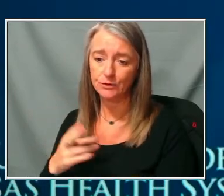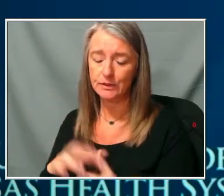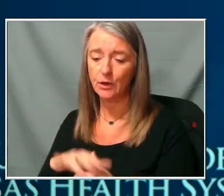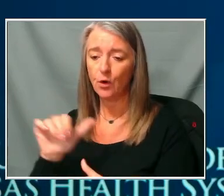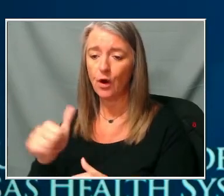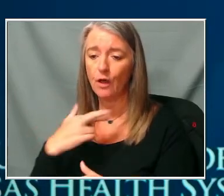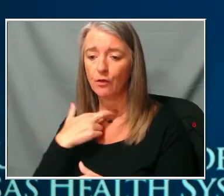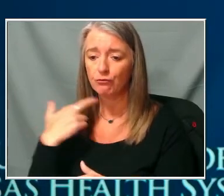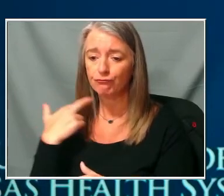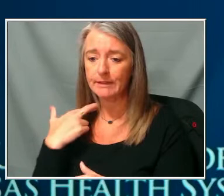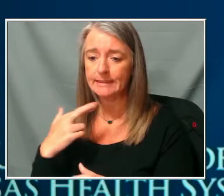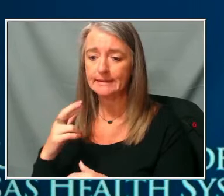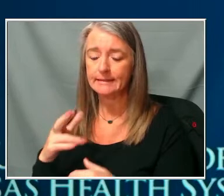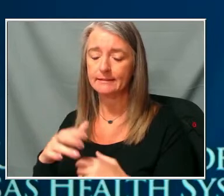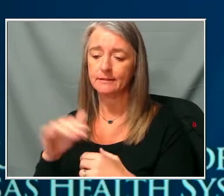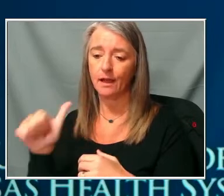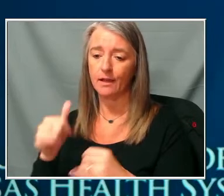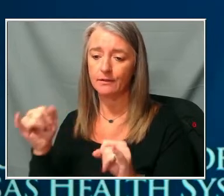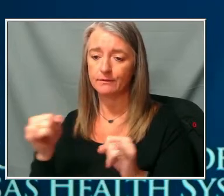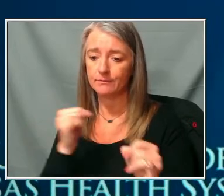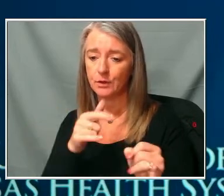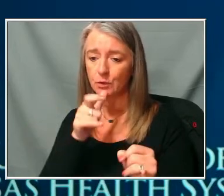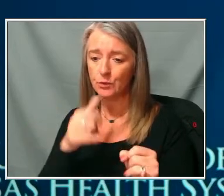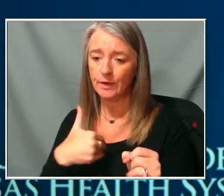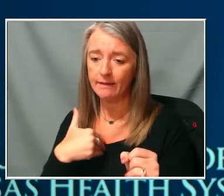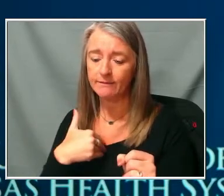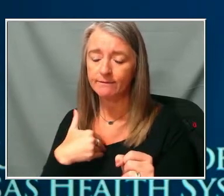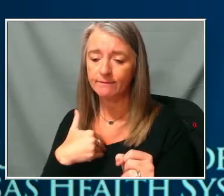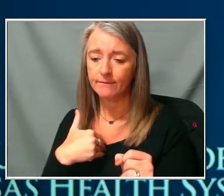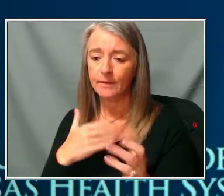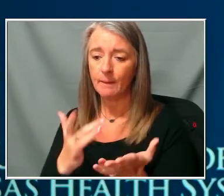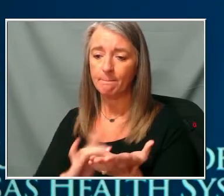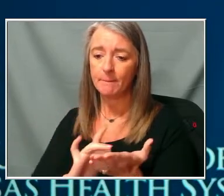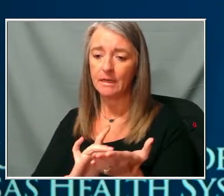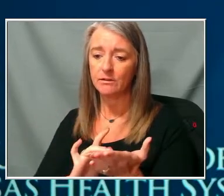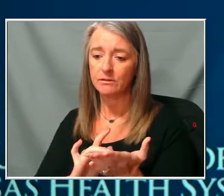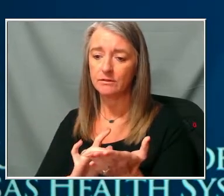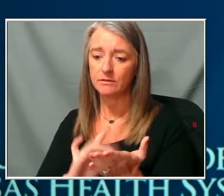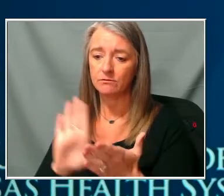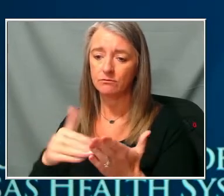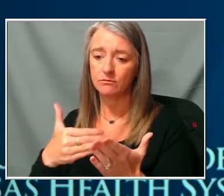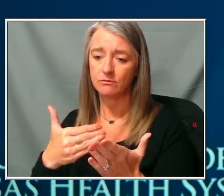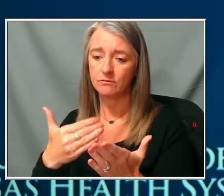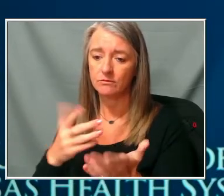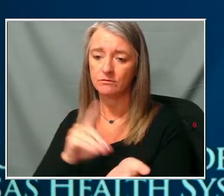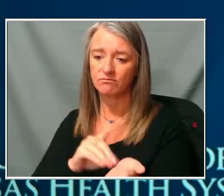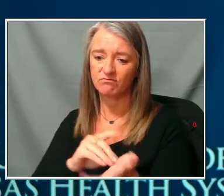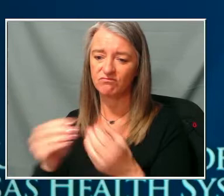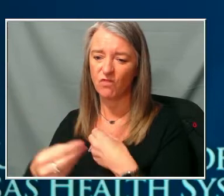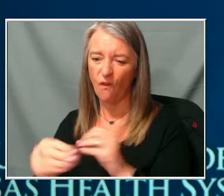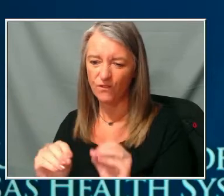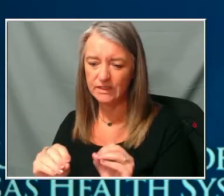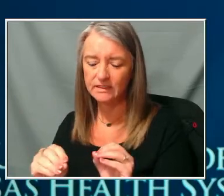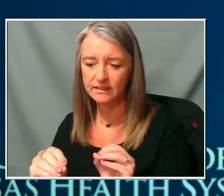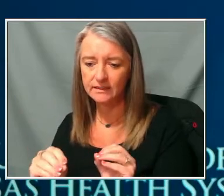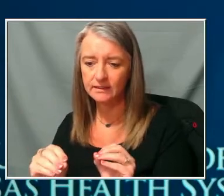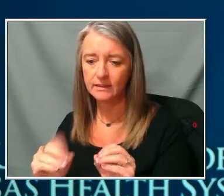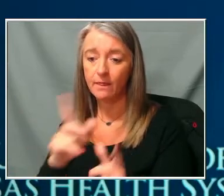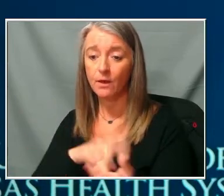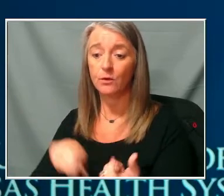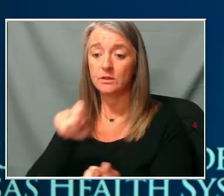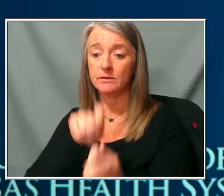risk factors that individuals may arrive to our medical care with. Those specific